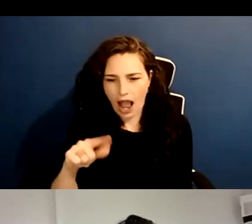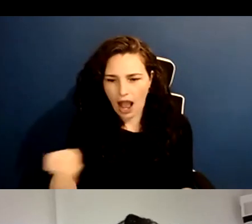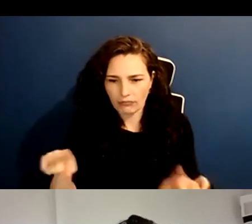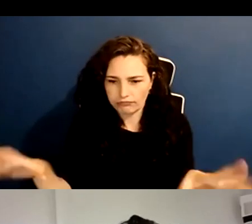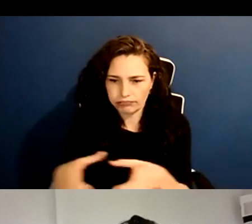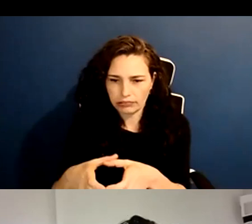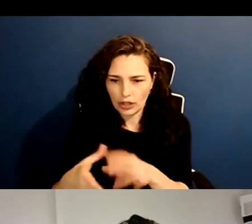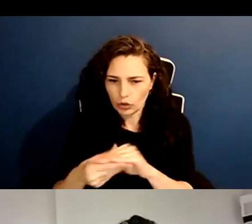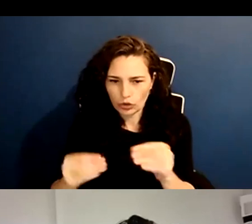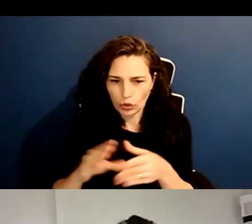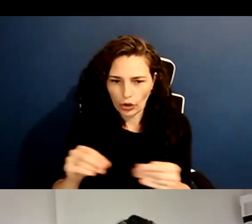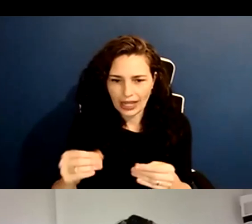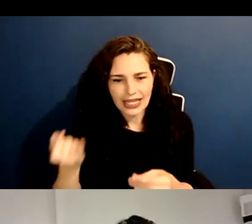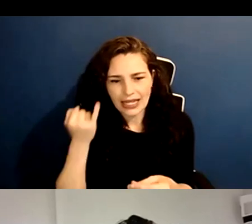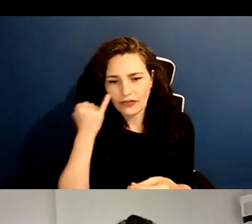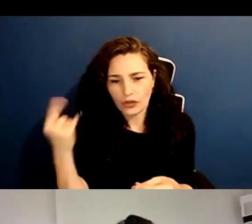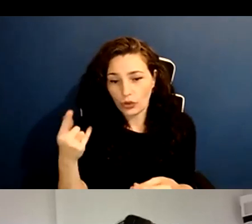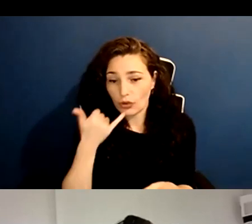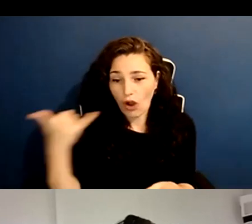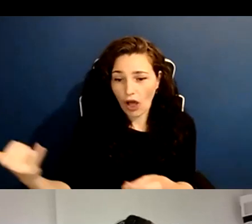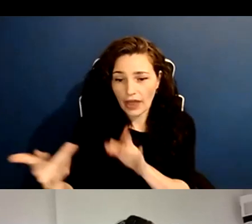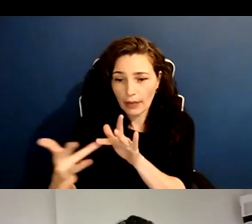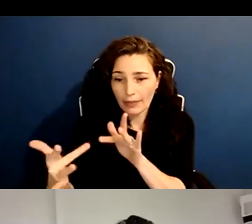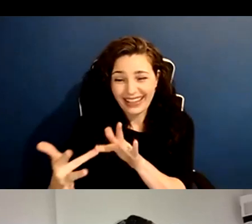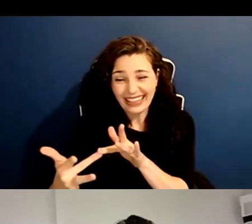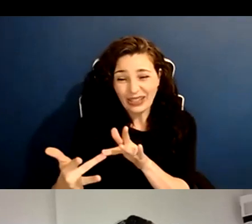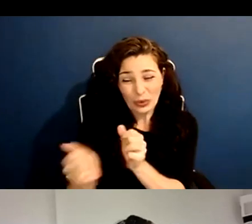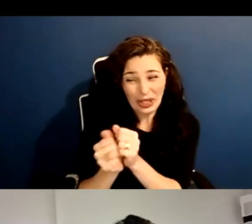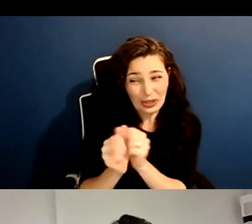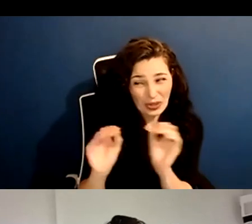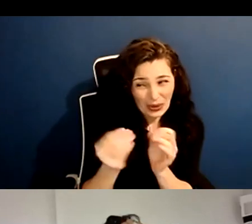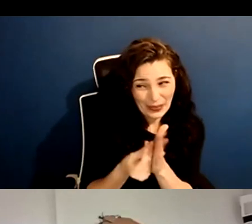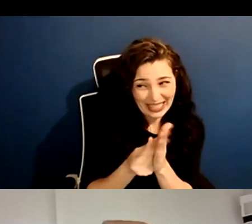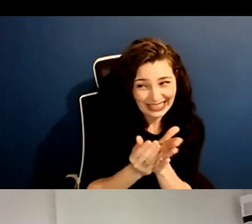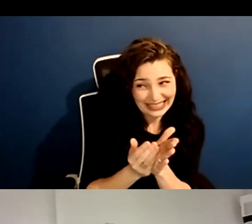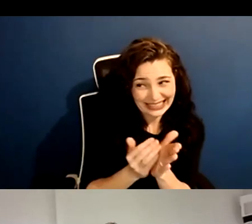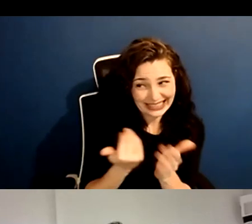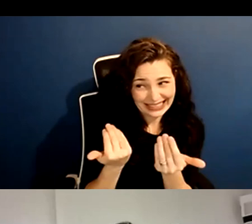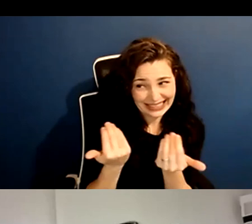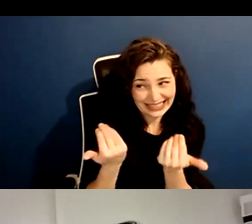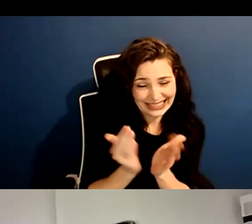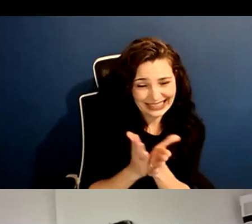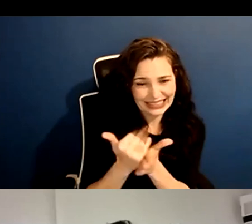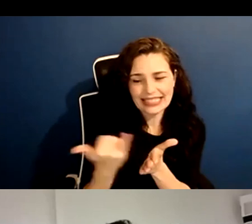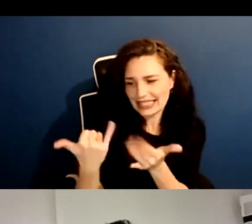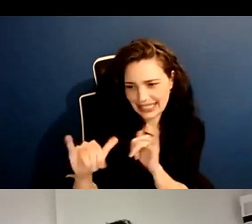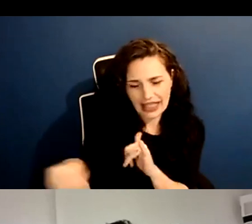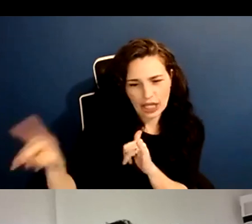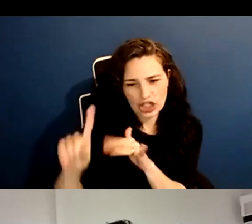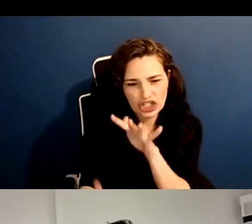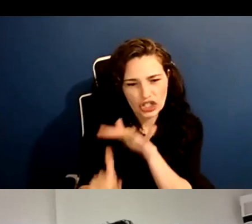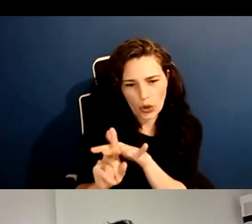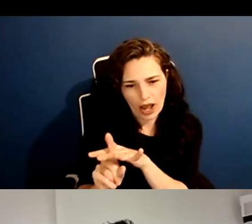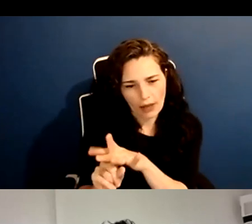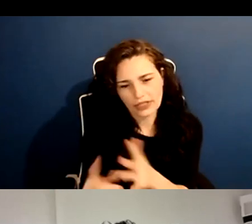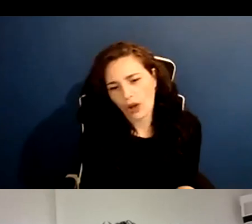yeah? And so that's, I think, what really worked for a film, because we have a really good, great team in Kenya, you know, Meena, or even if we're not there, like,